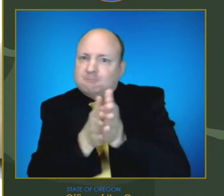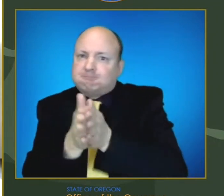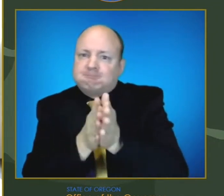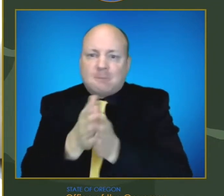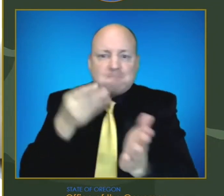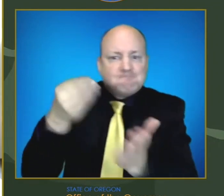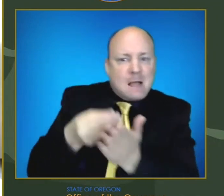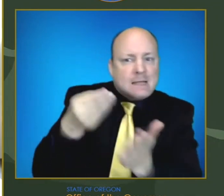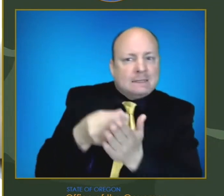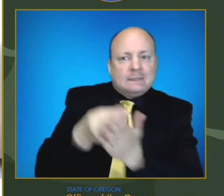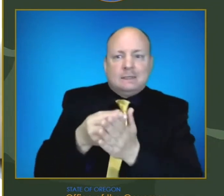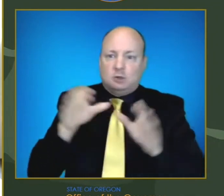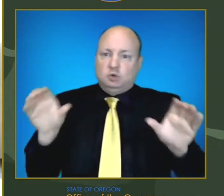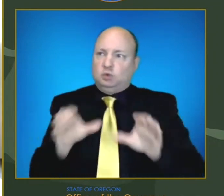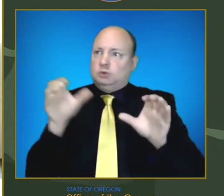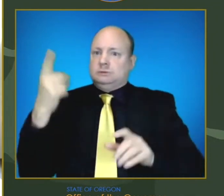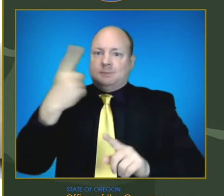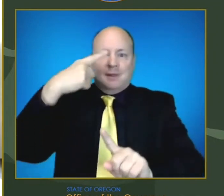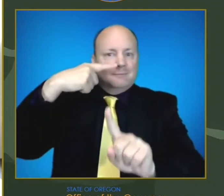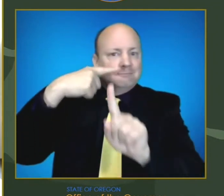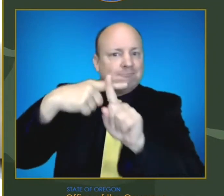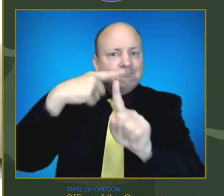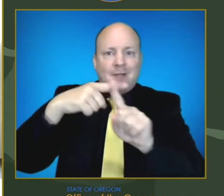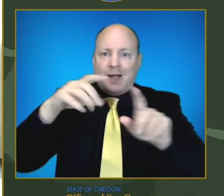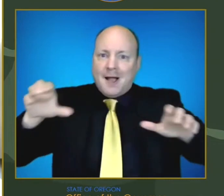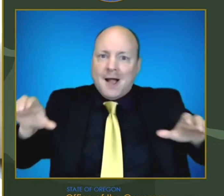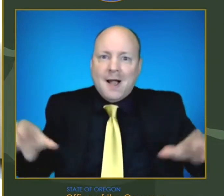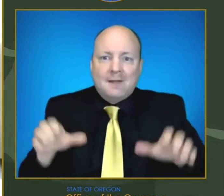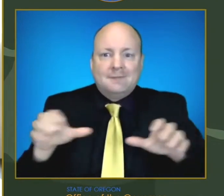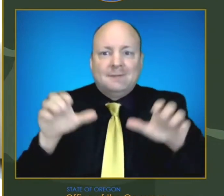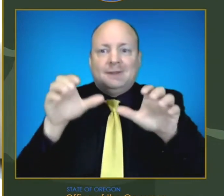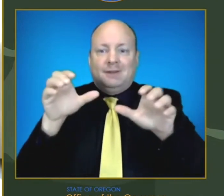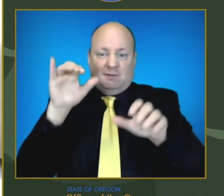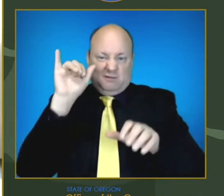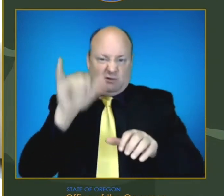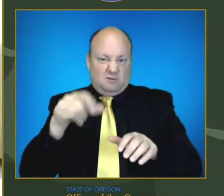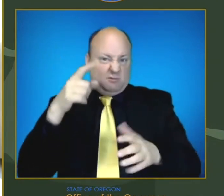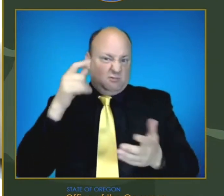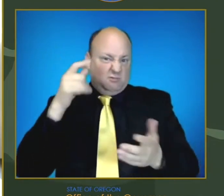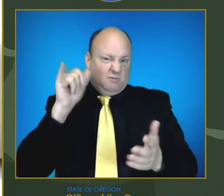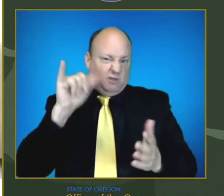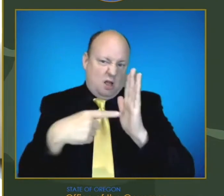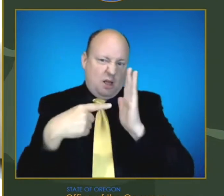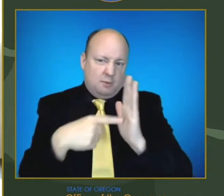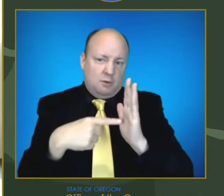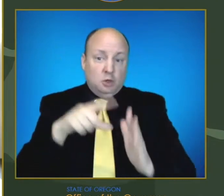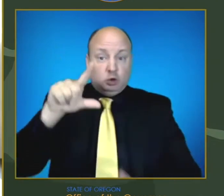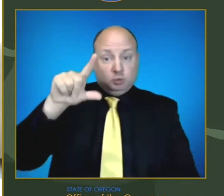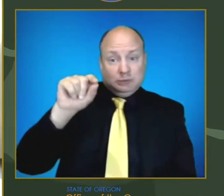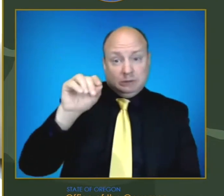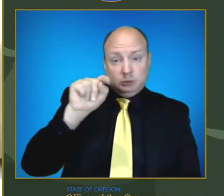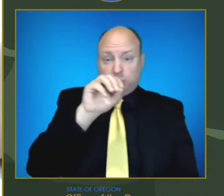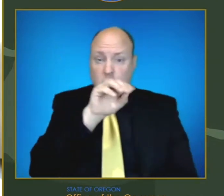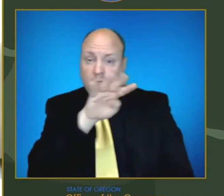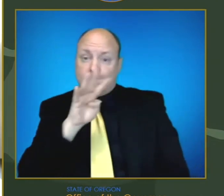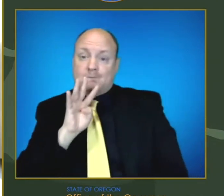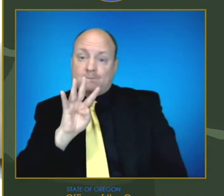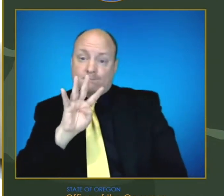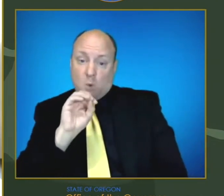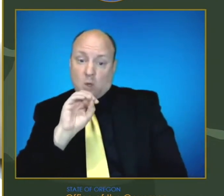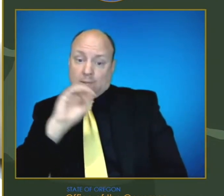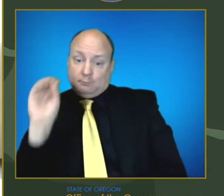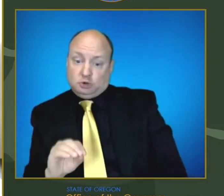action. If we can get 20 to 40% more of the people in Oregon to choose to get vaccinated among the hesitant